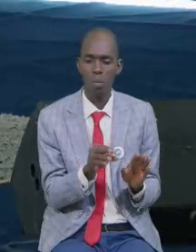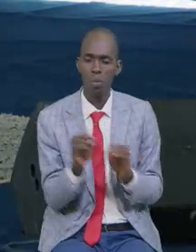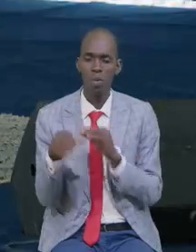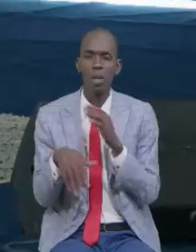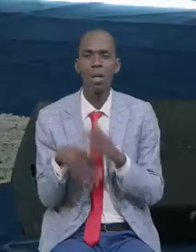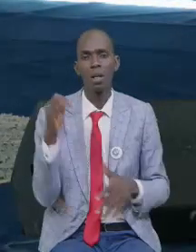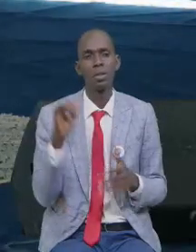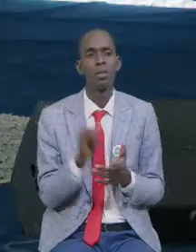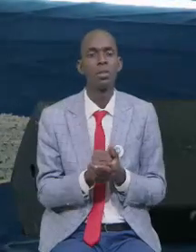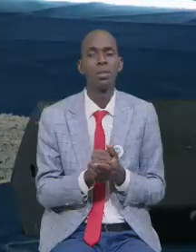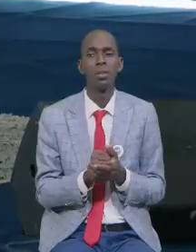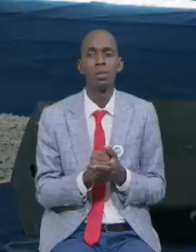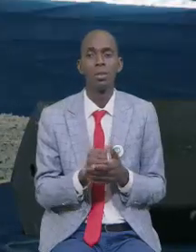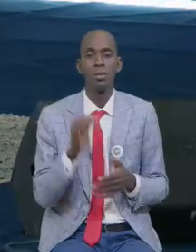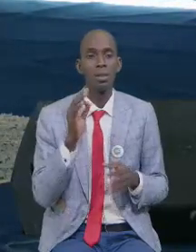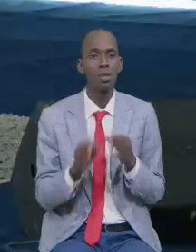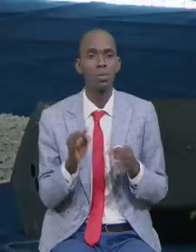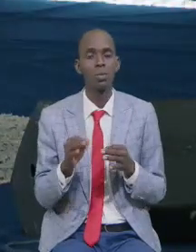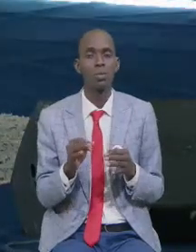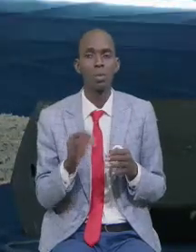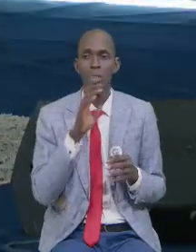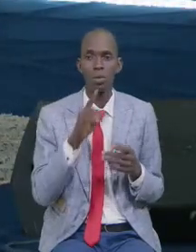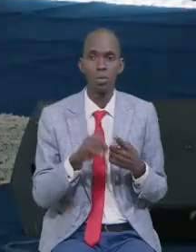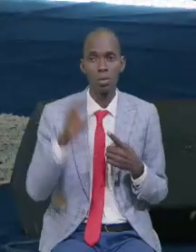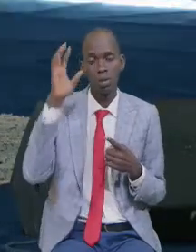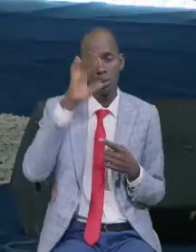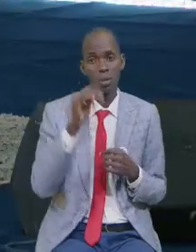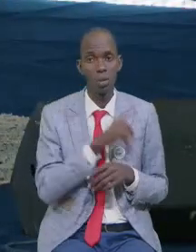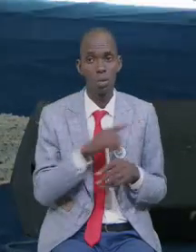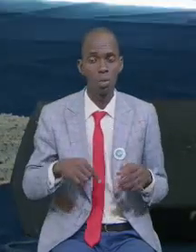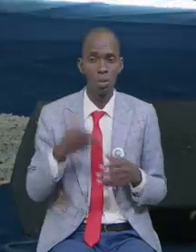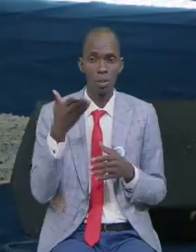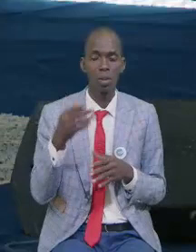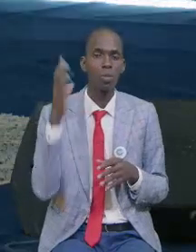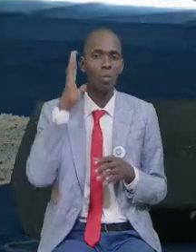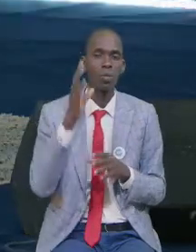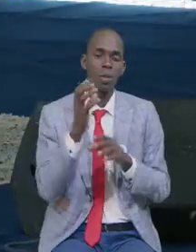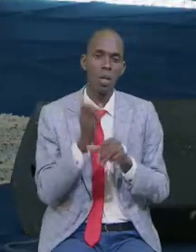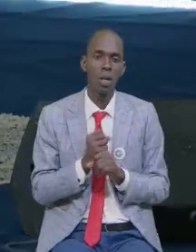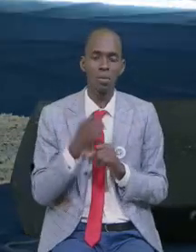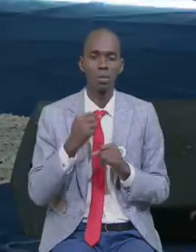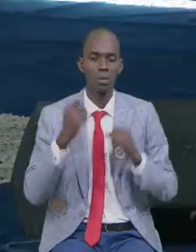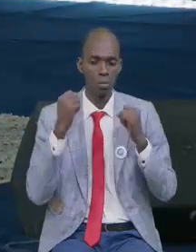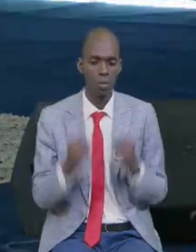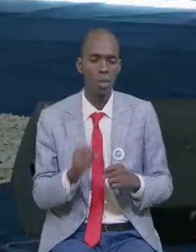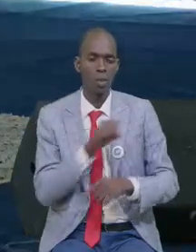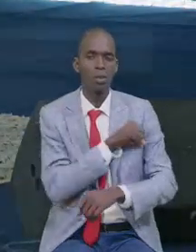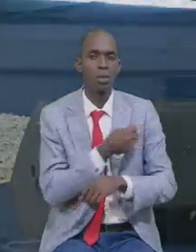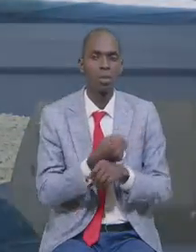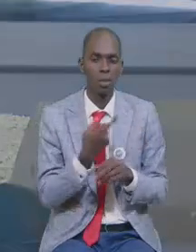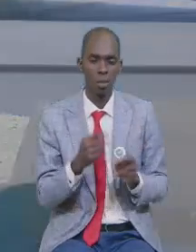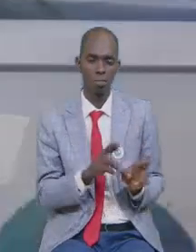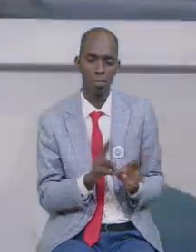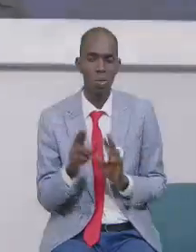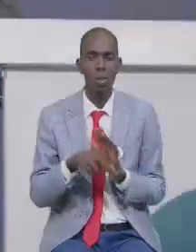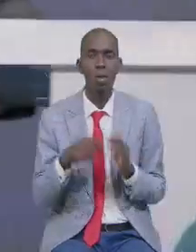the Lord, we will have the power, we'll have the strength, we'll have the readiness. And what we could have